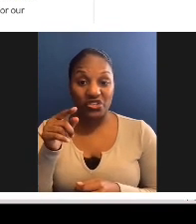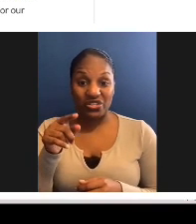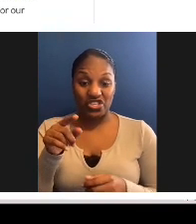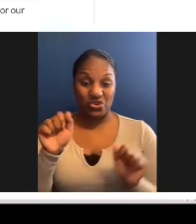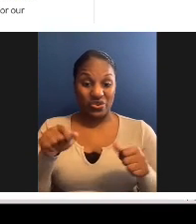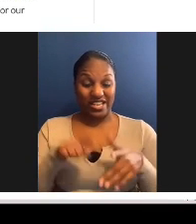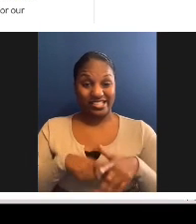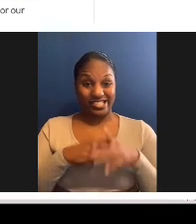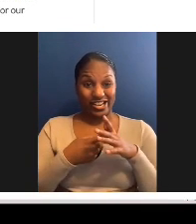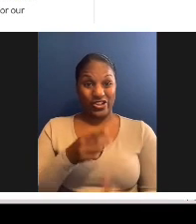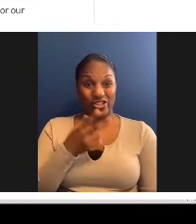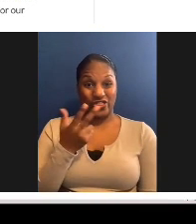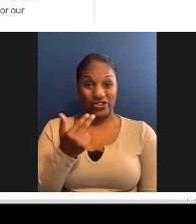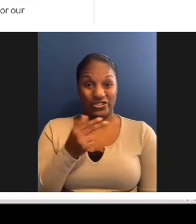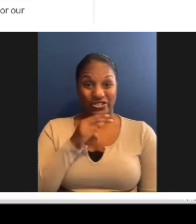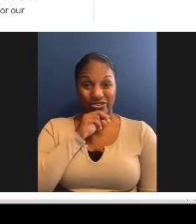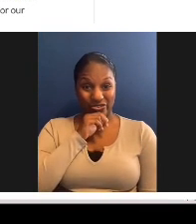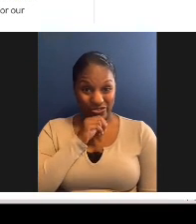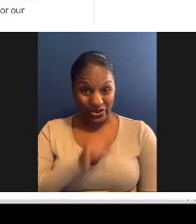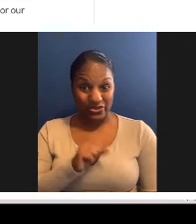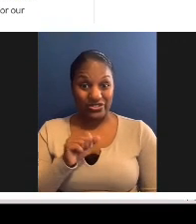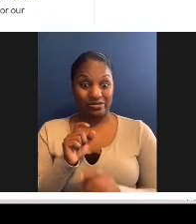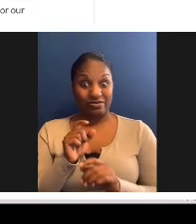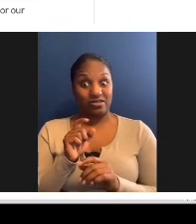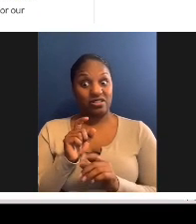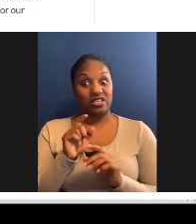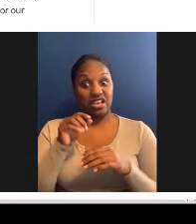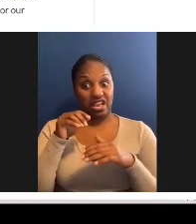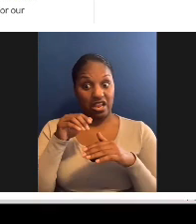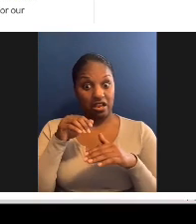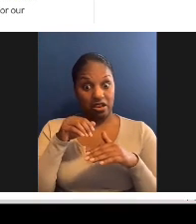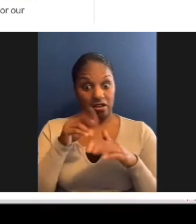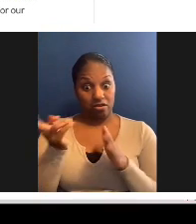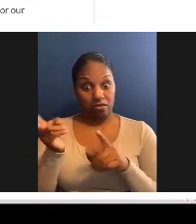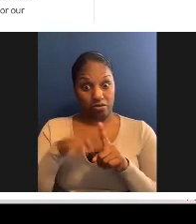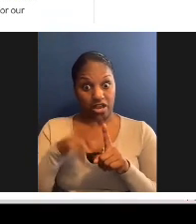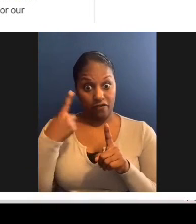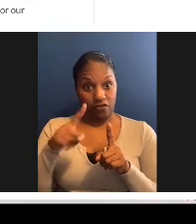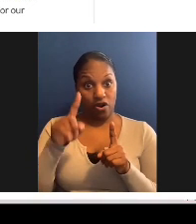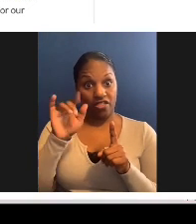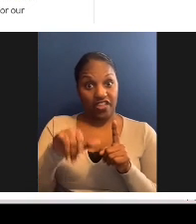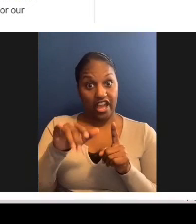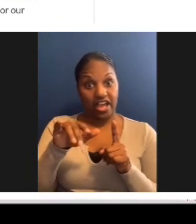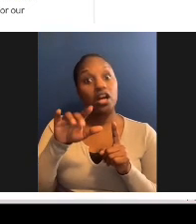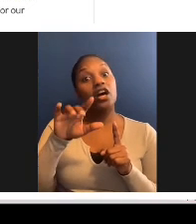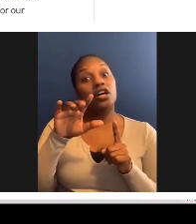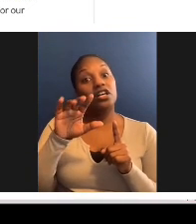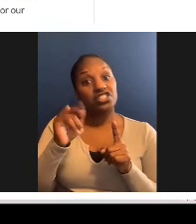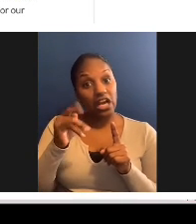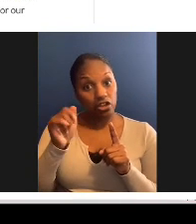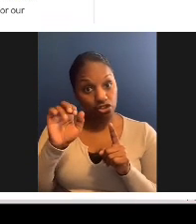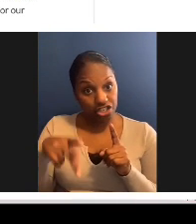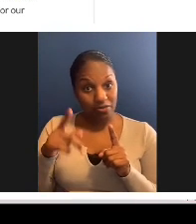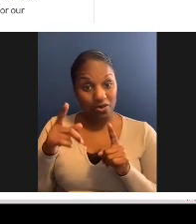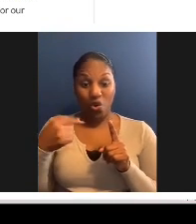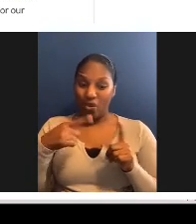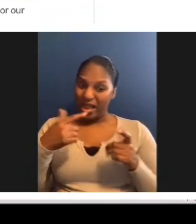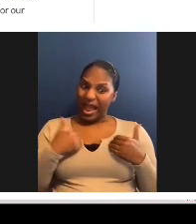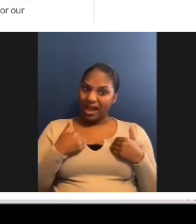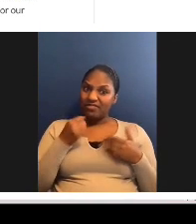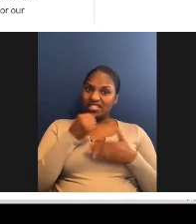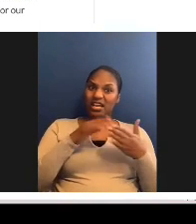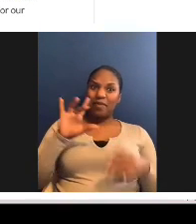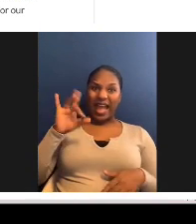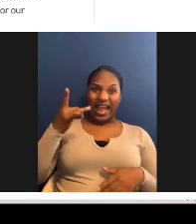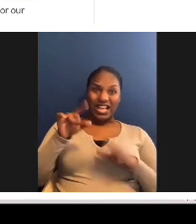or older to enter into this scholarship drawing or lottery. And so we have some 8th graders that you probably